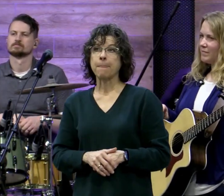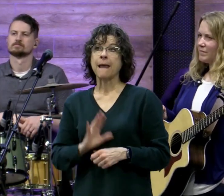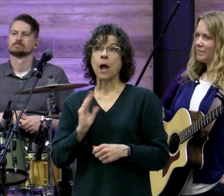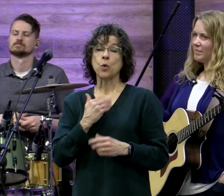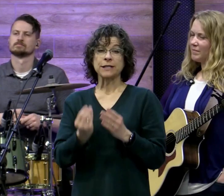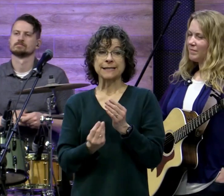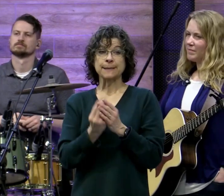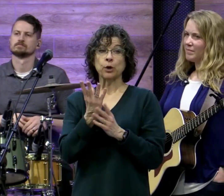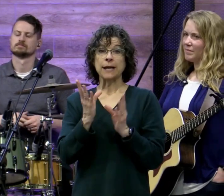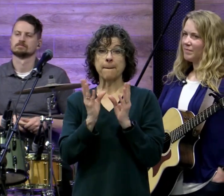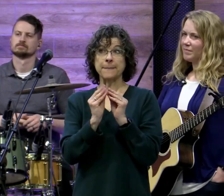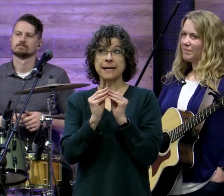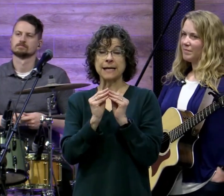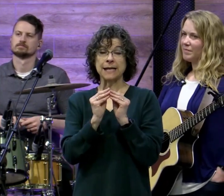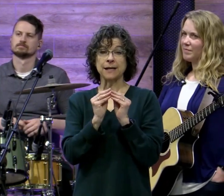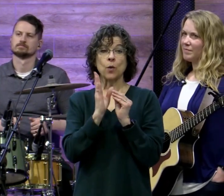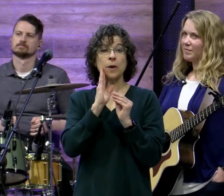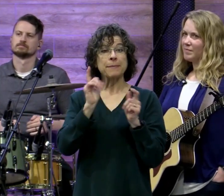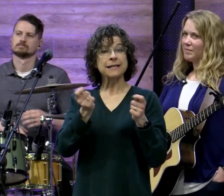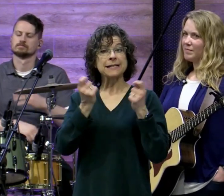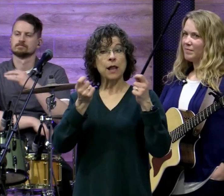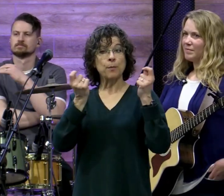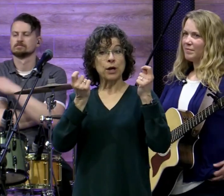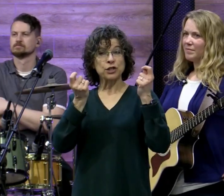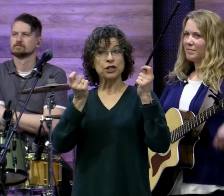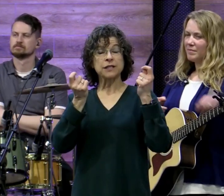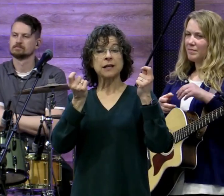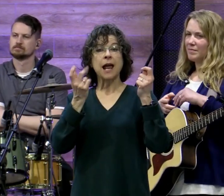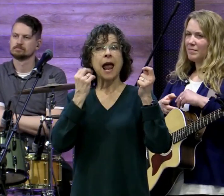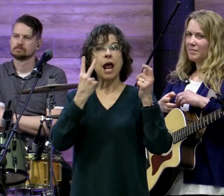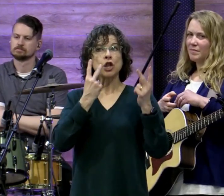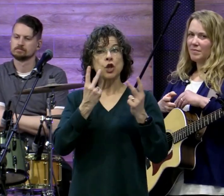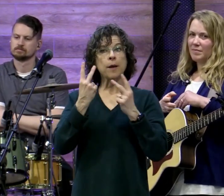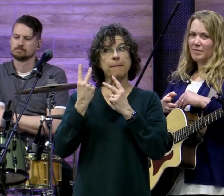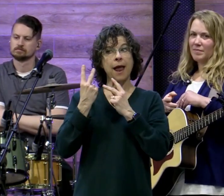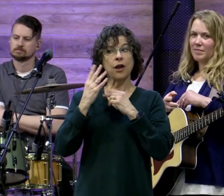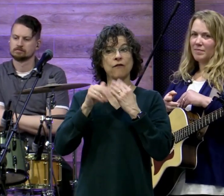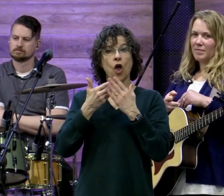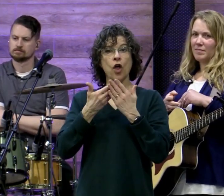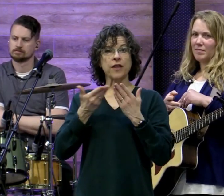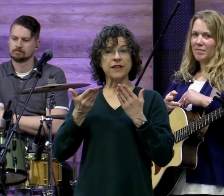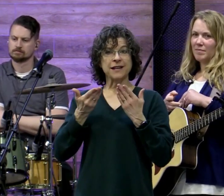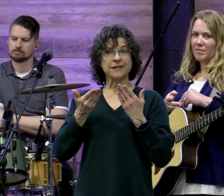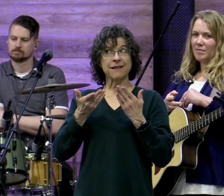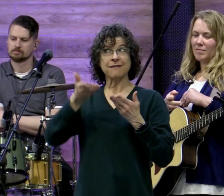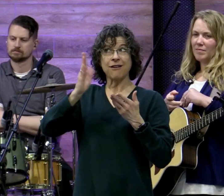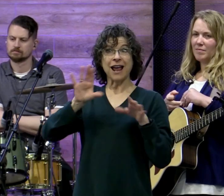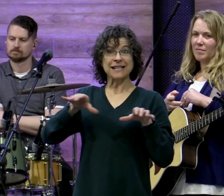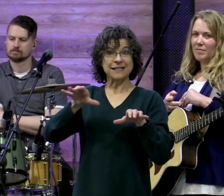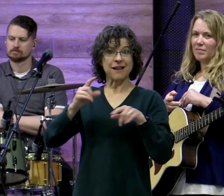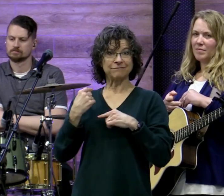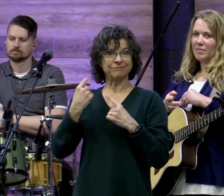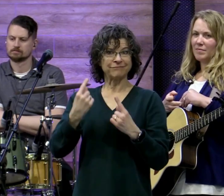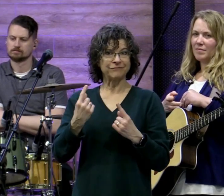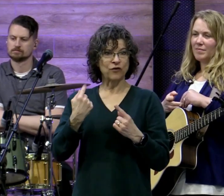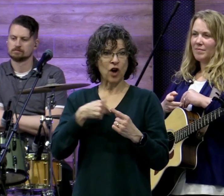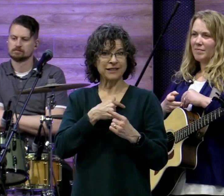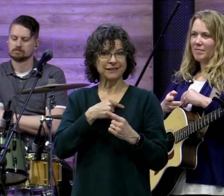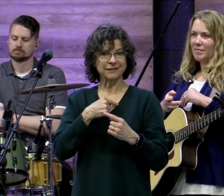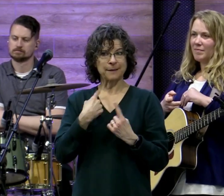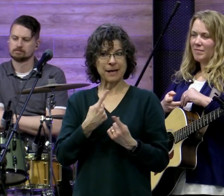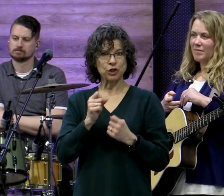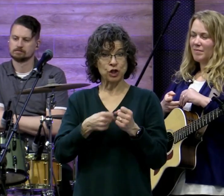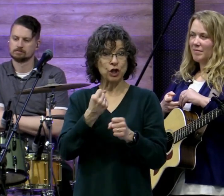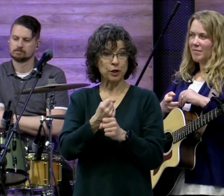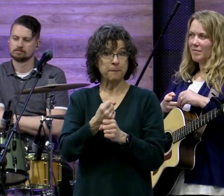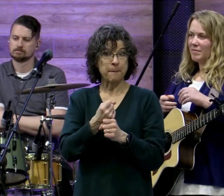one, we try to celebrate and look at all of the things that God is doing and God has done in Rock Hill in the last year, and look